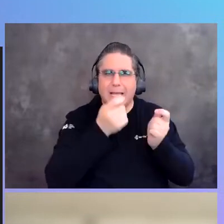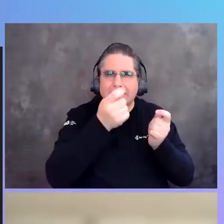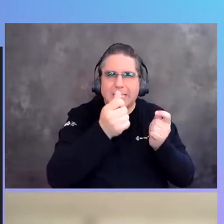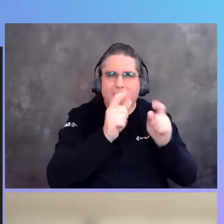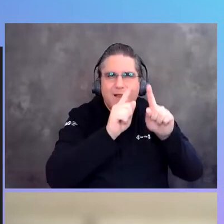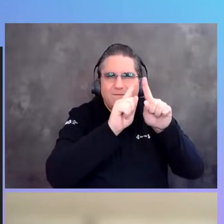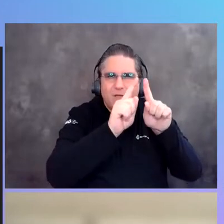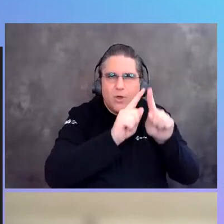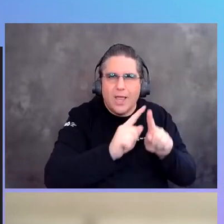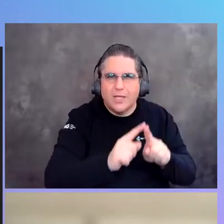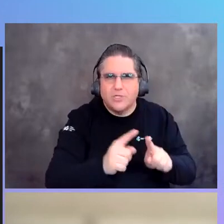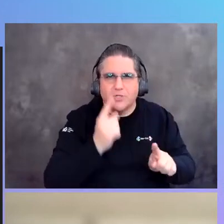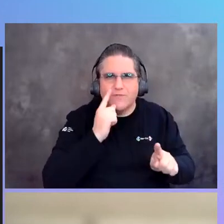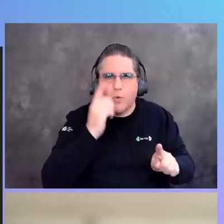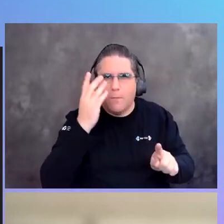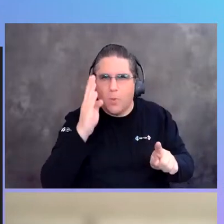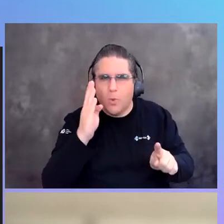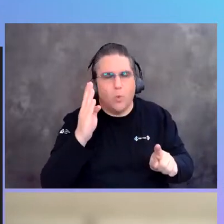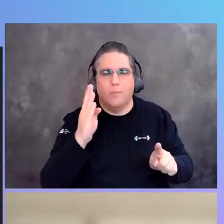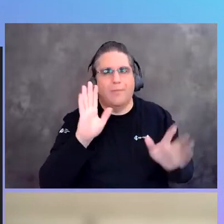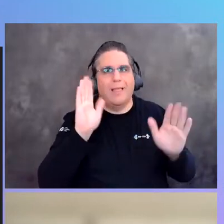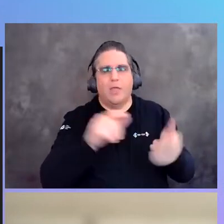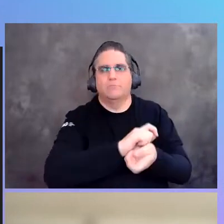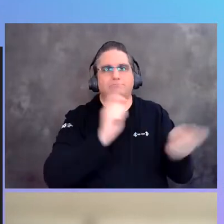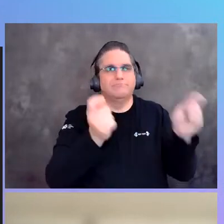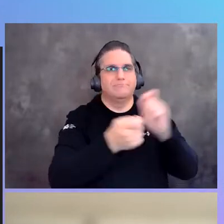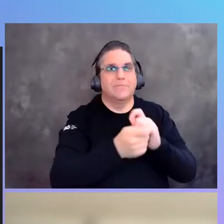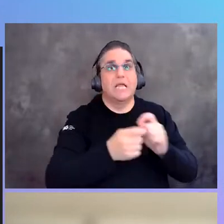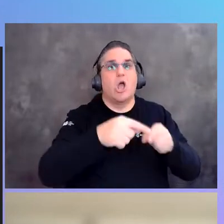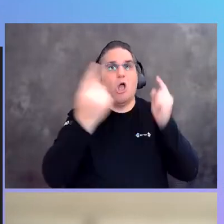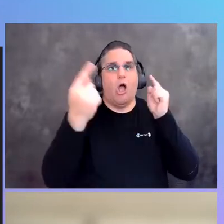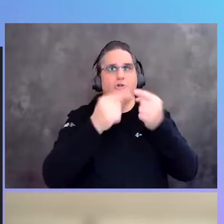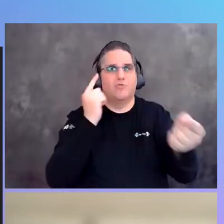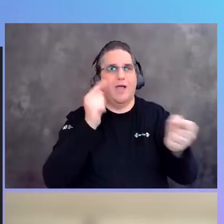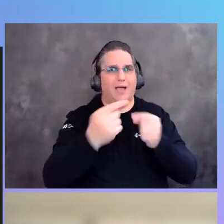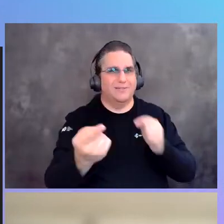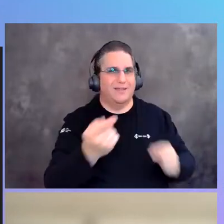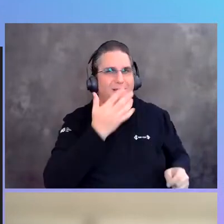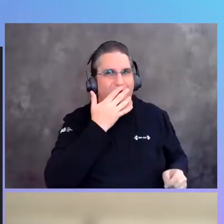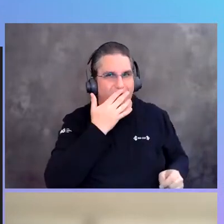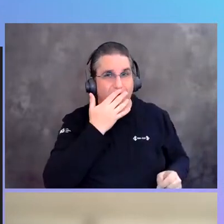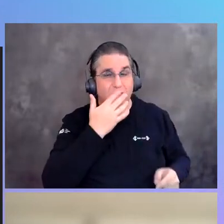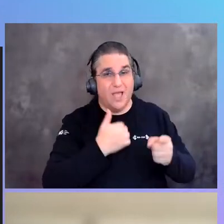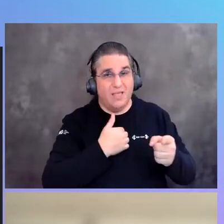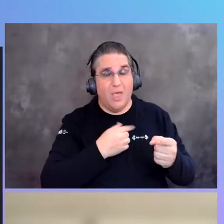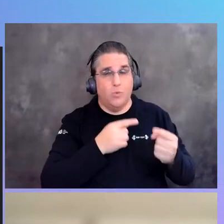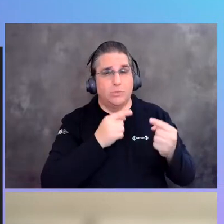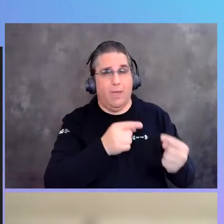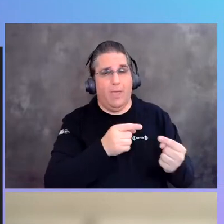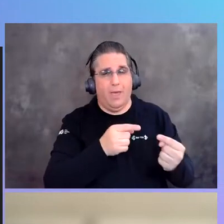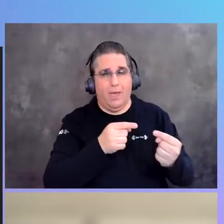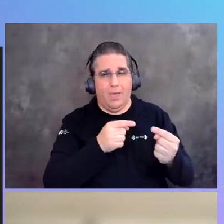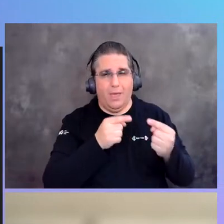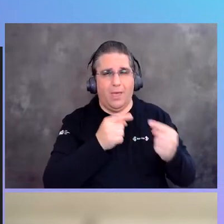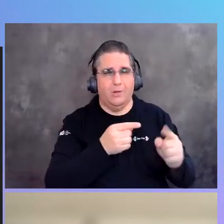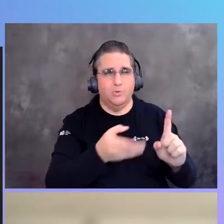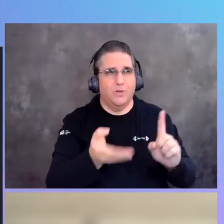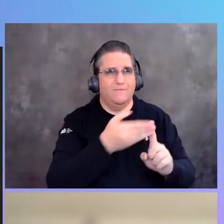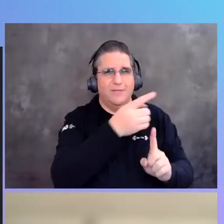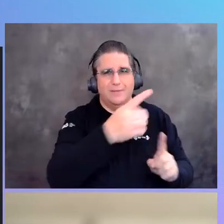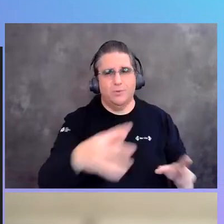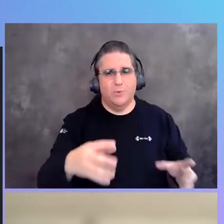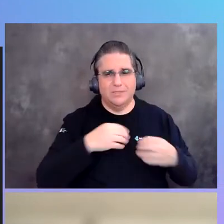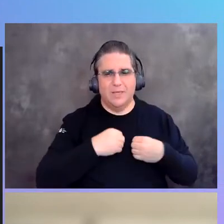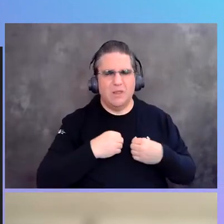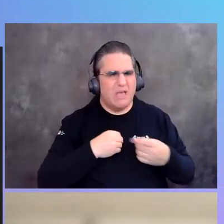variations of blue to very strong contrasting colors. And it was a big battle to get people on board with that. Why are these colors